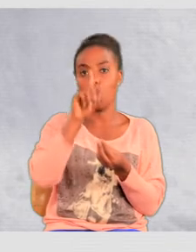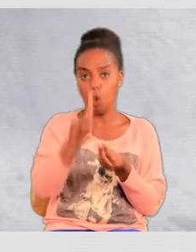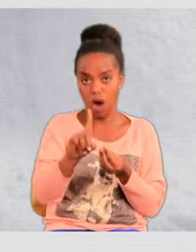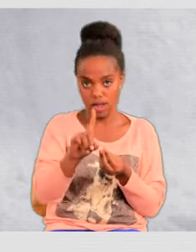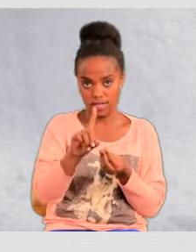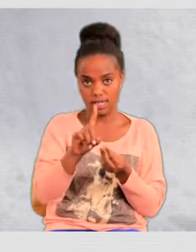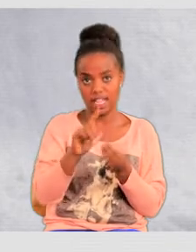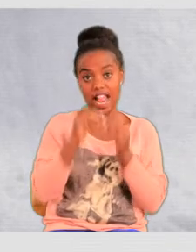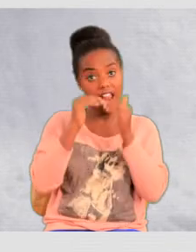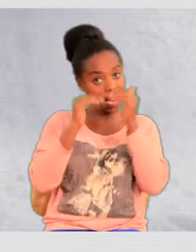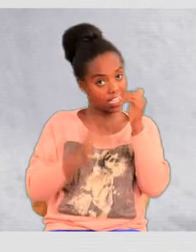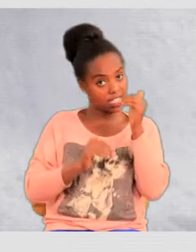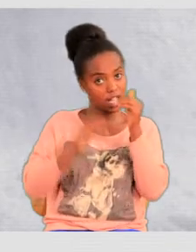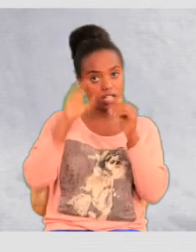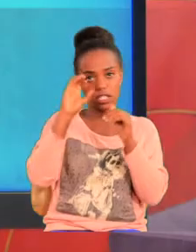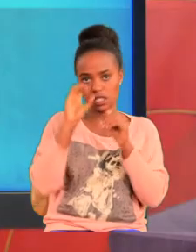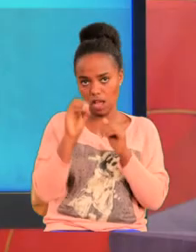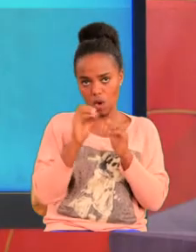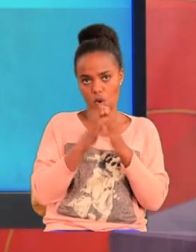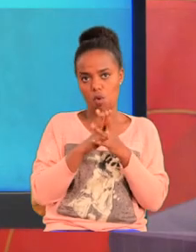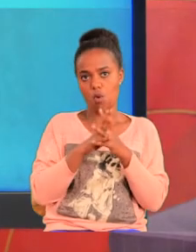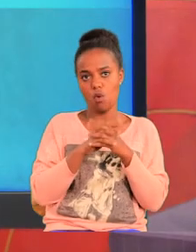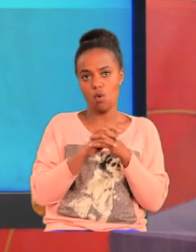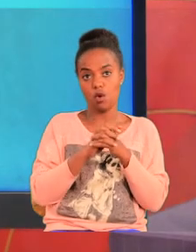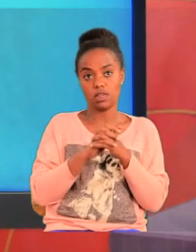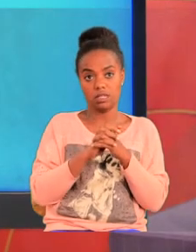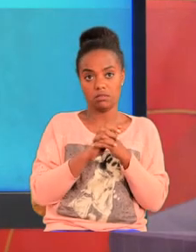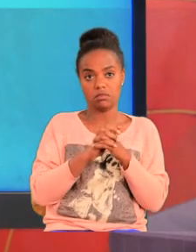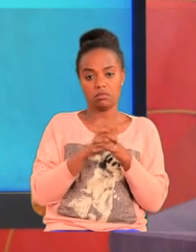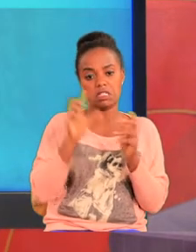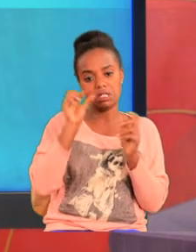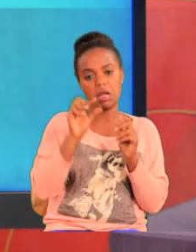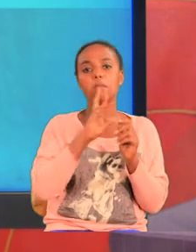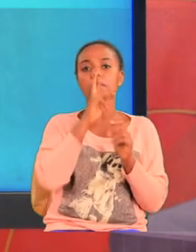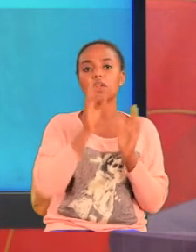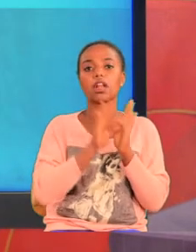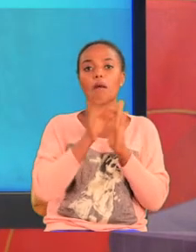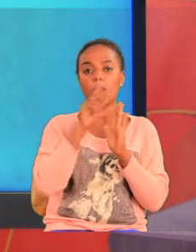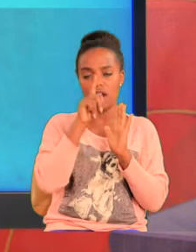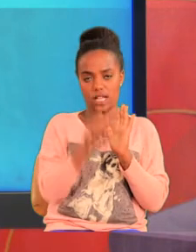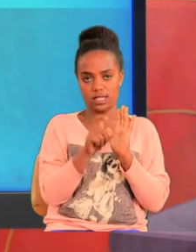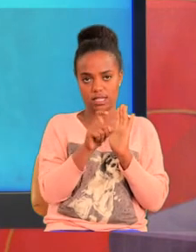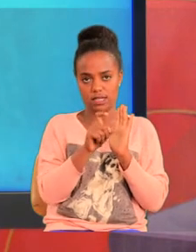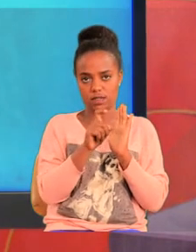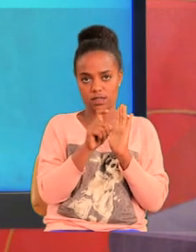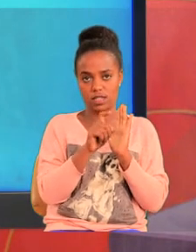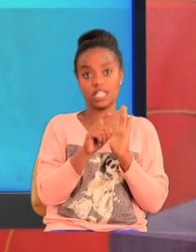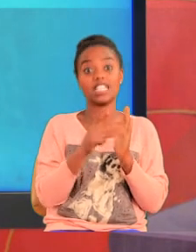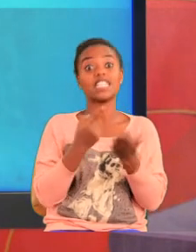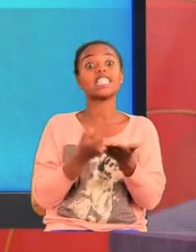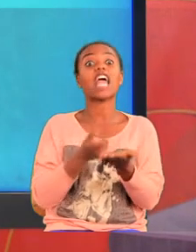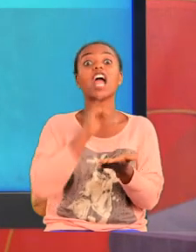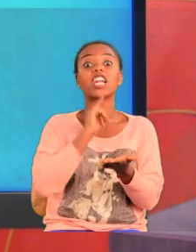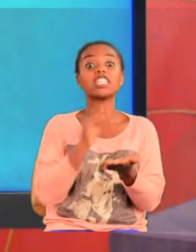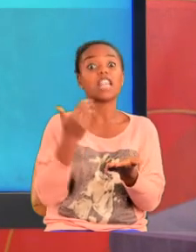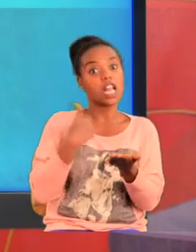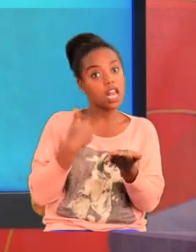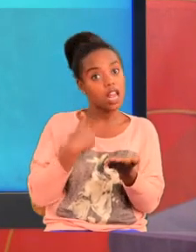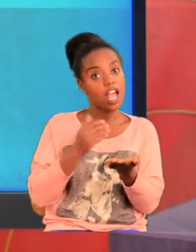1 less than 0. For some real number x, there is a